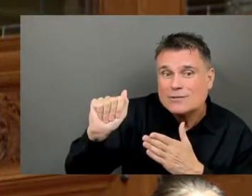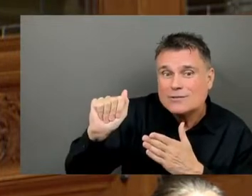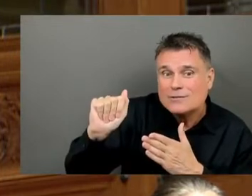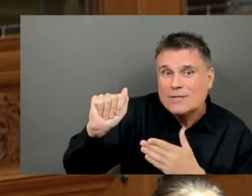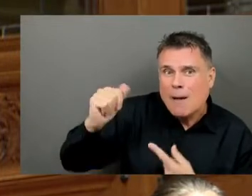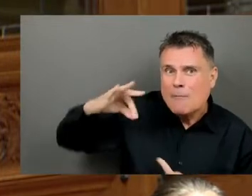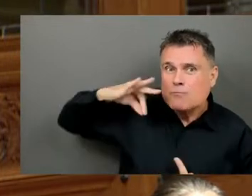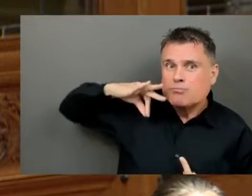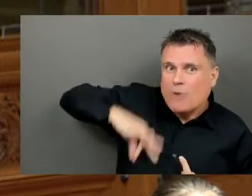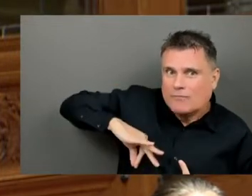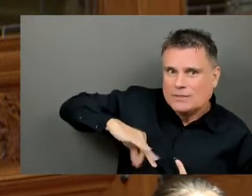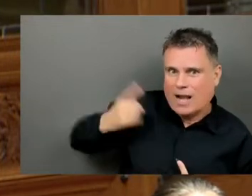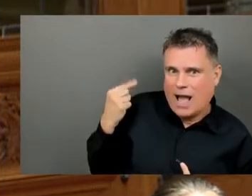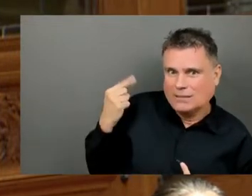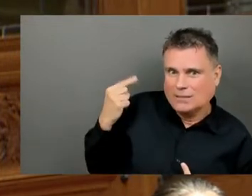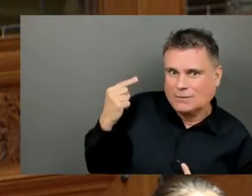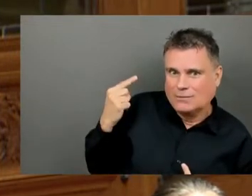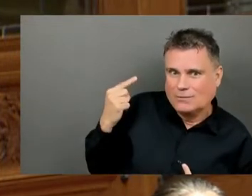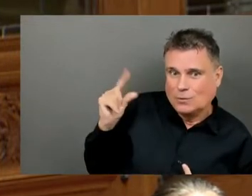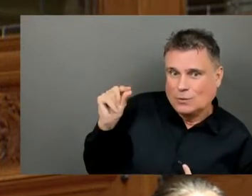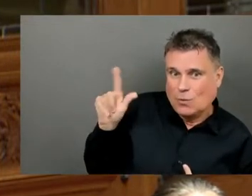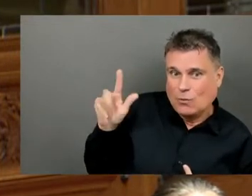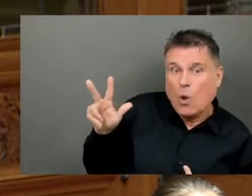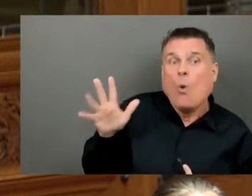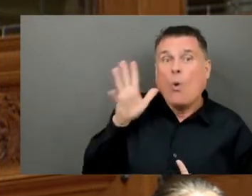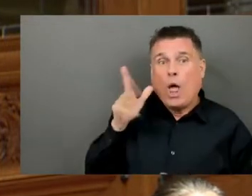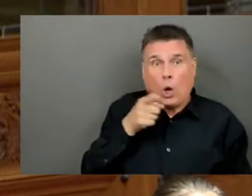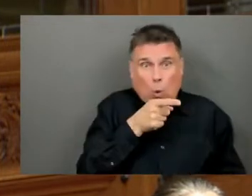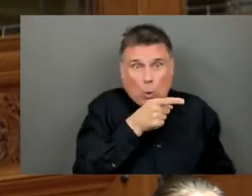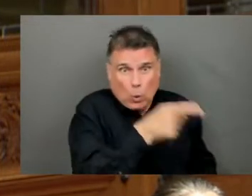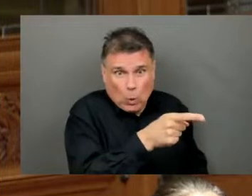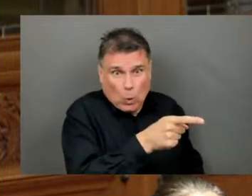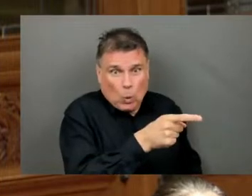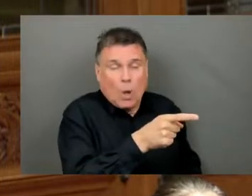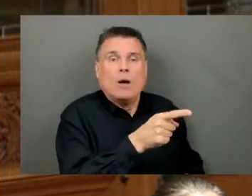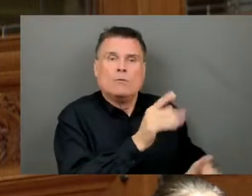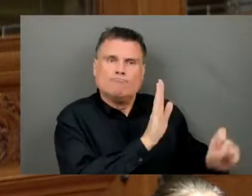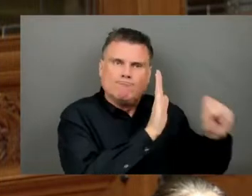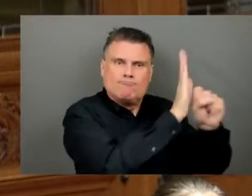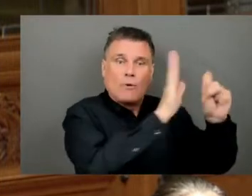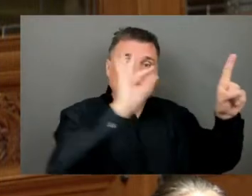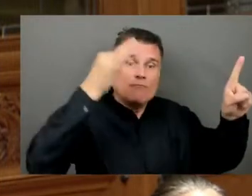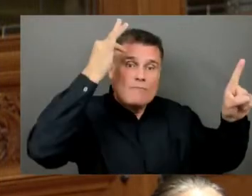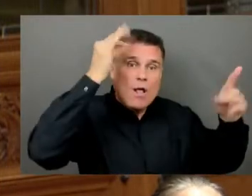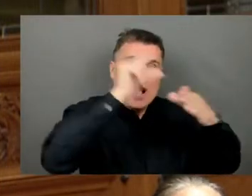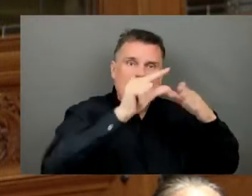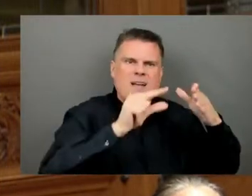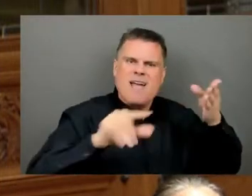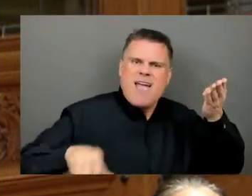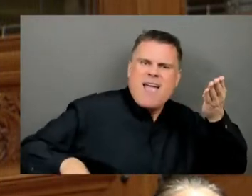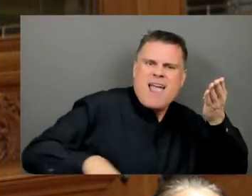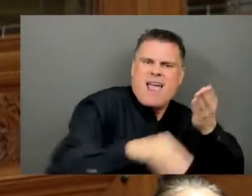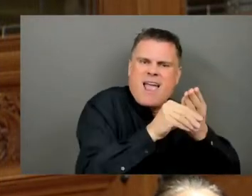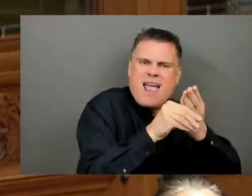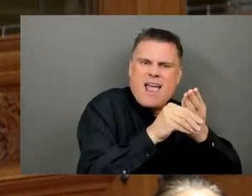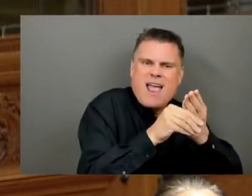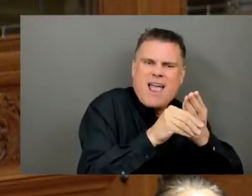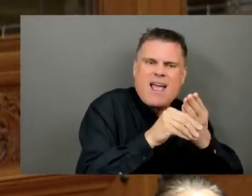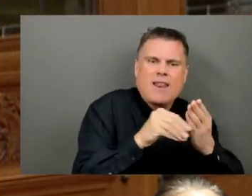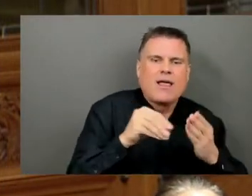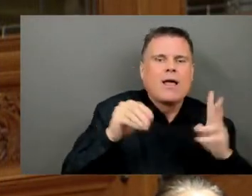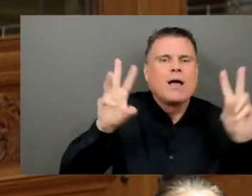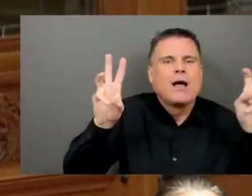a windfall profits tax in place so that these companies that are causing climate